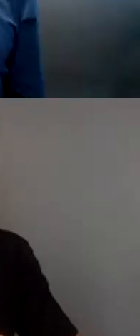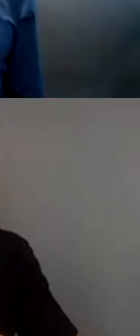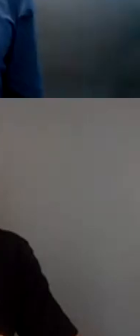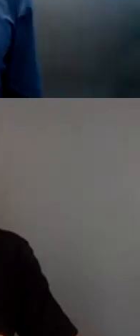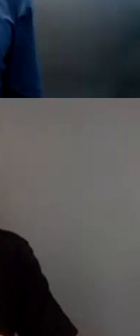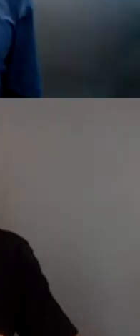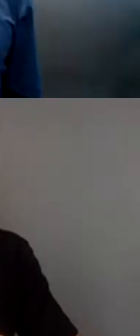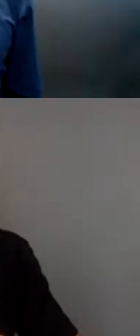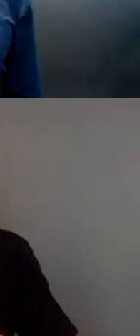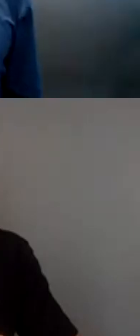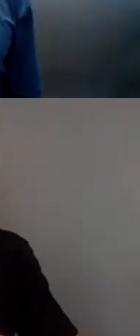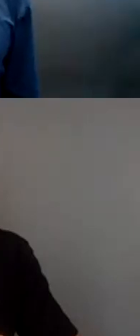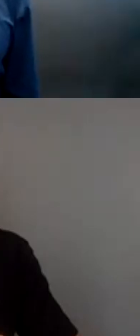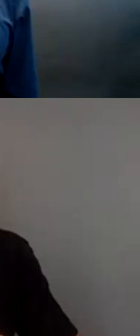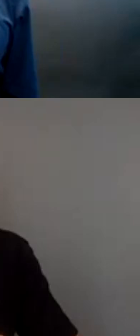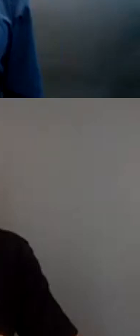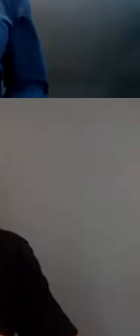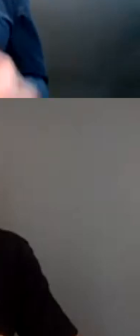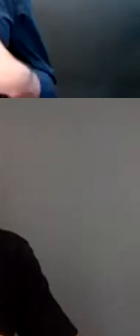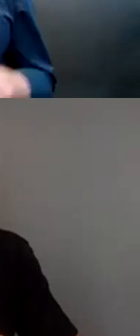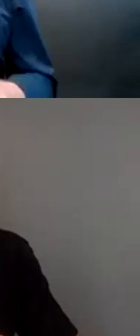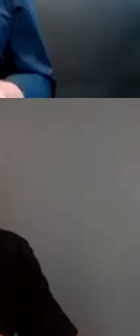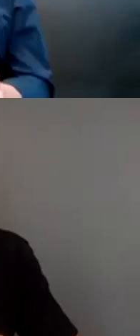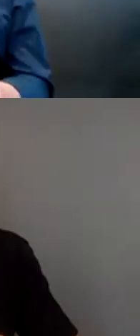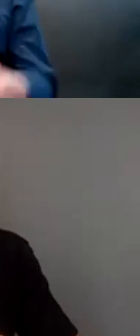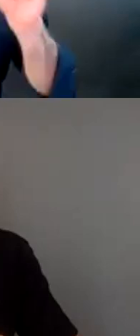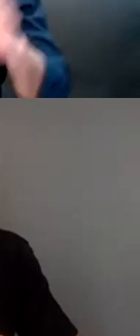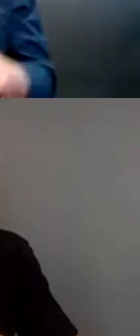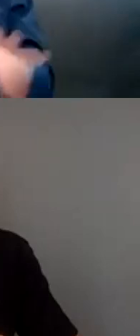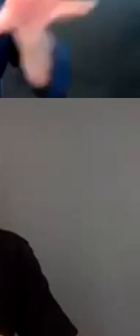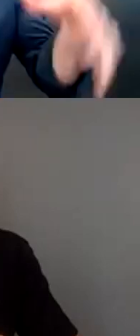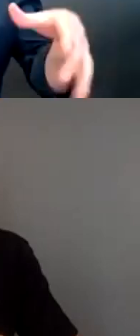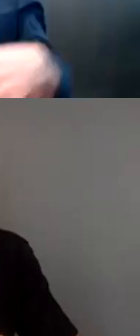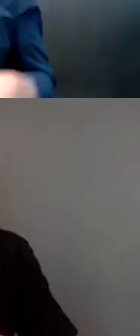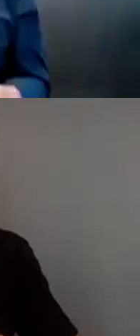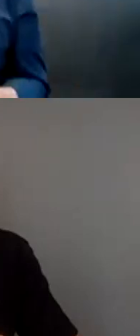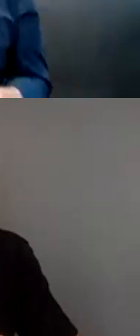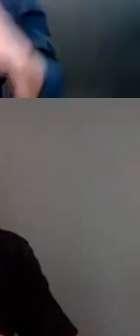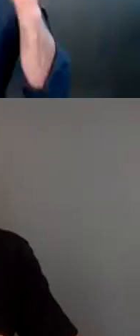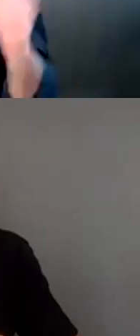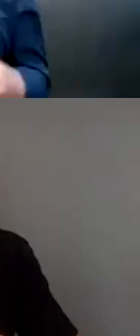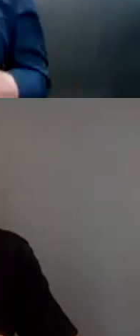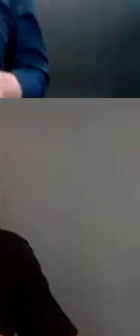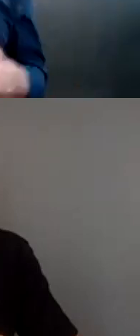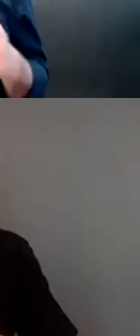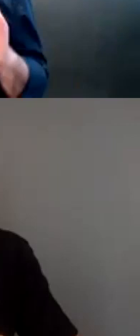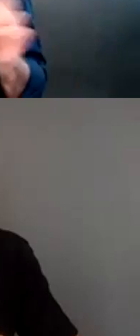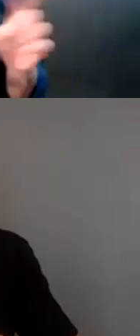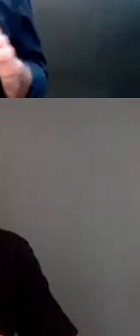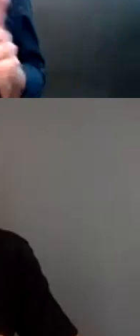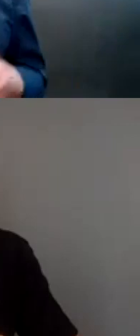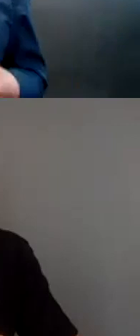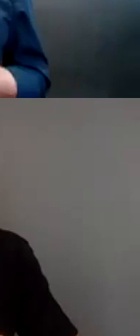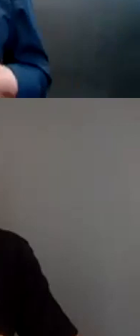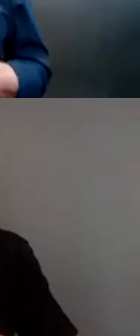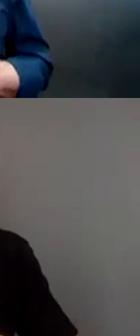of abuse of older adults, but I do know that, yeah, and I saw that the question in the box. That's why